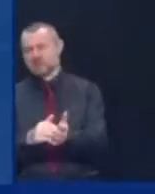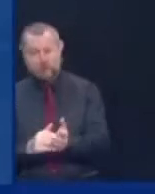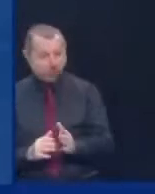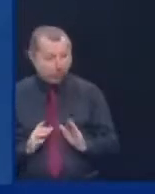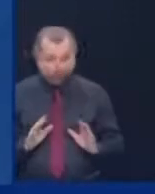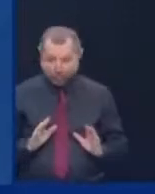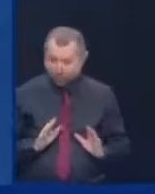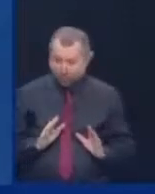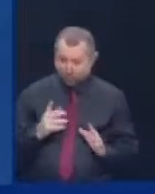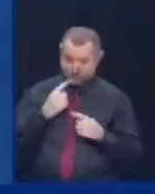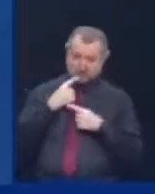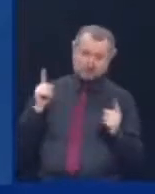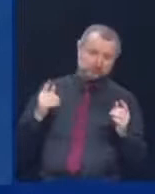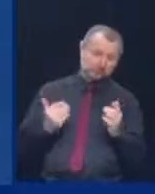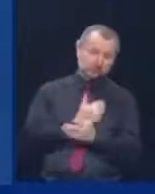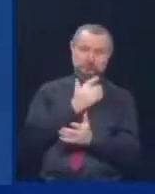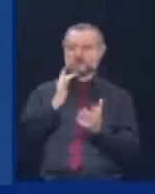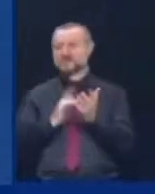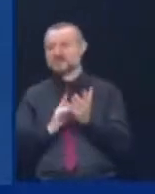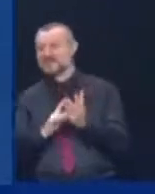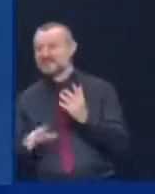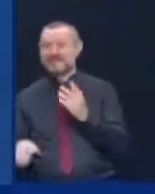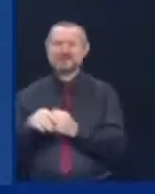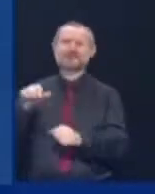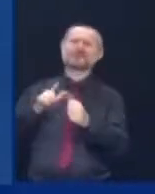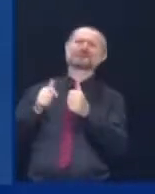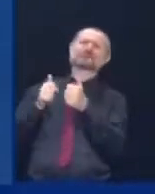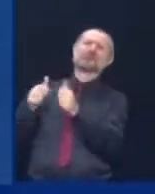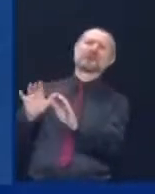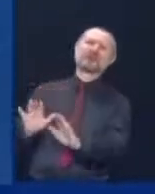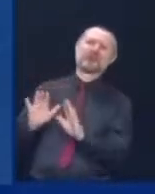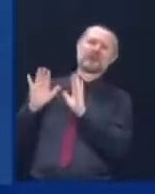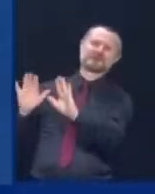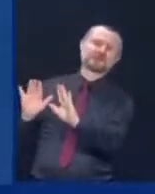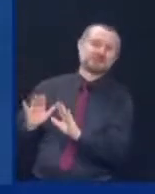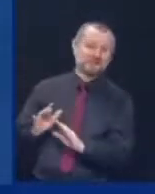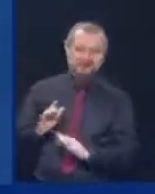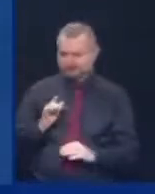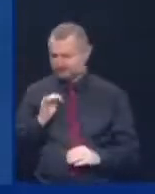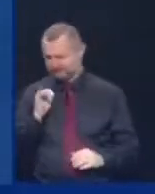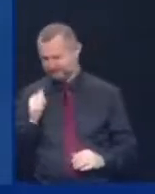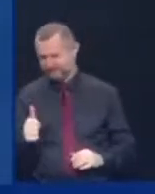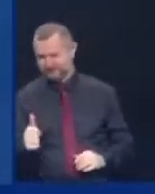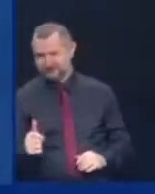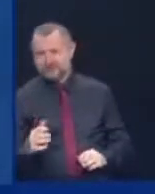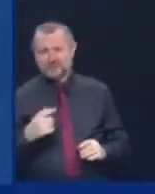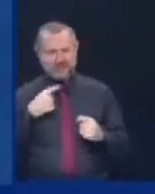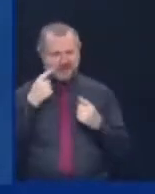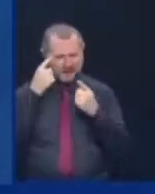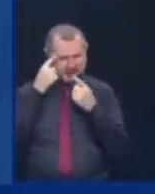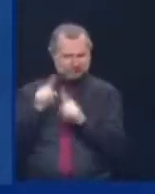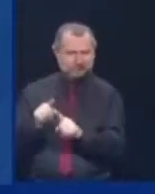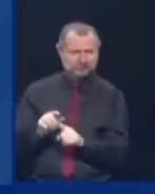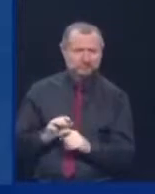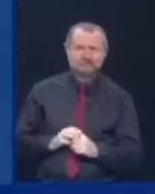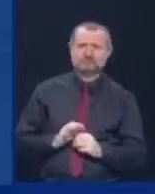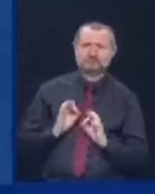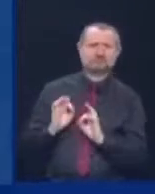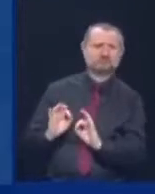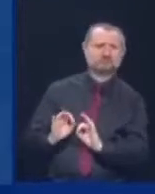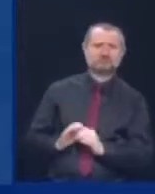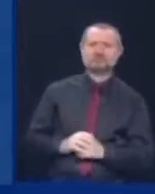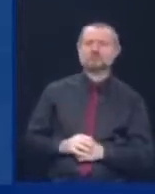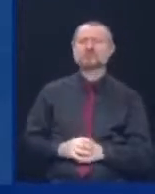just announced. Great. And by the way, it is great news. It is great news. You had